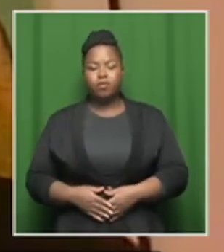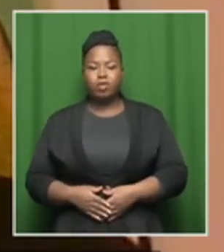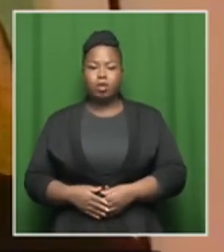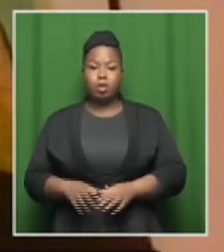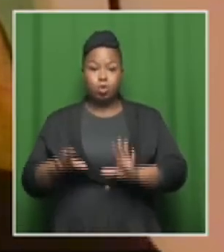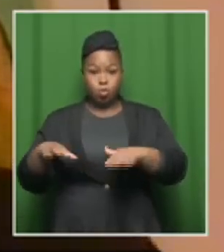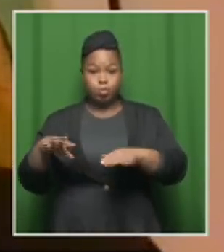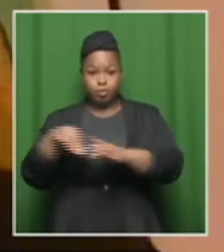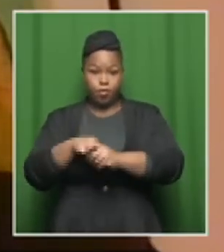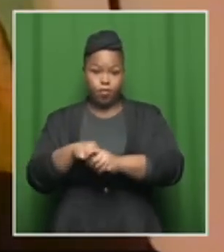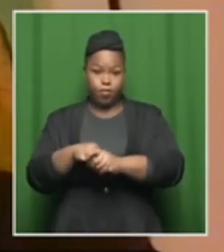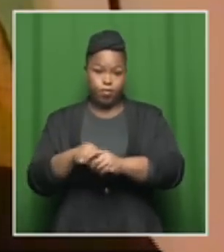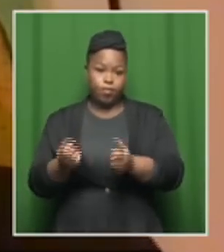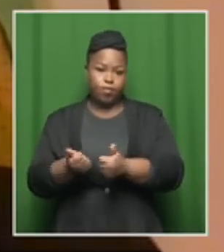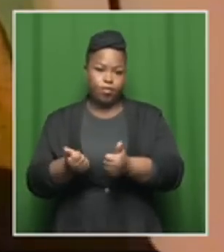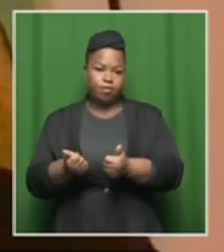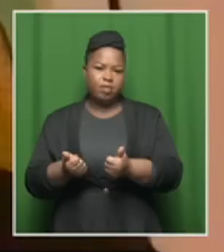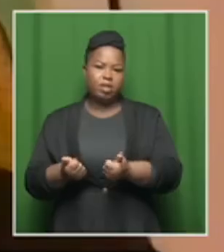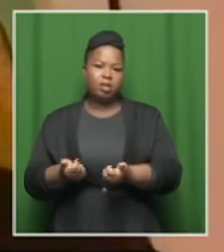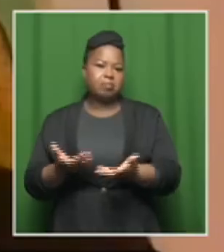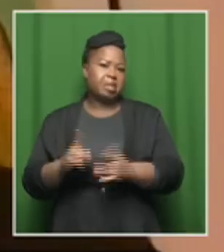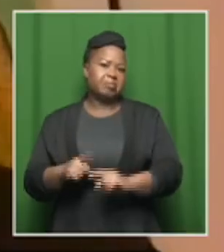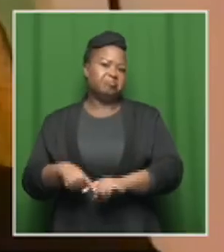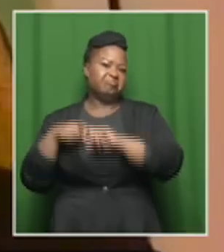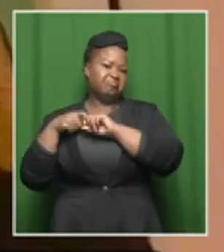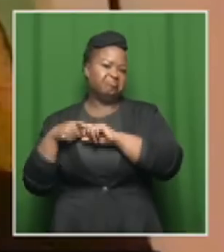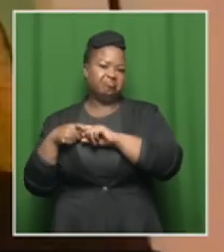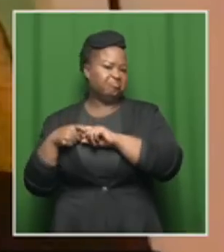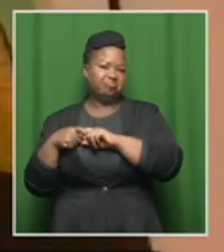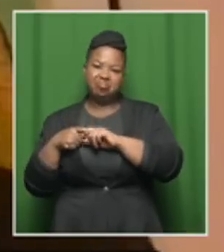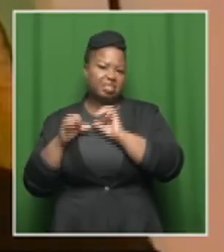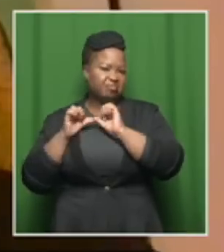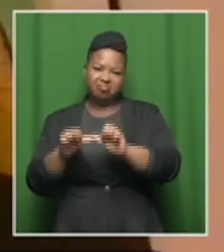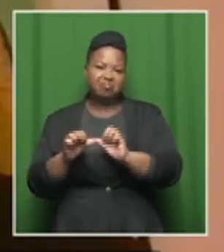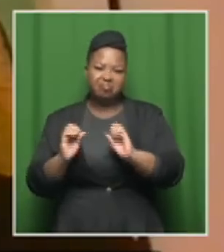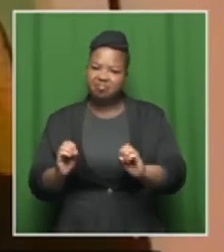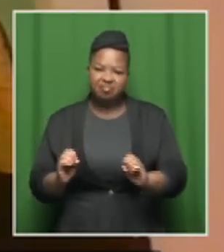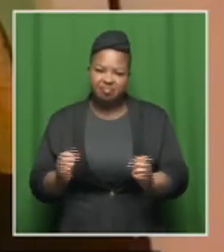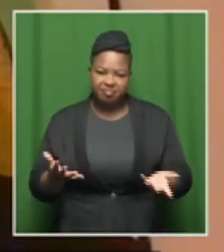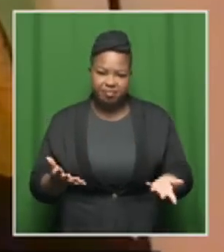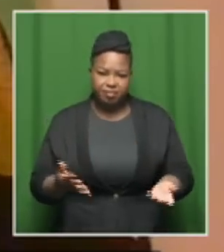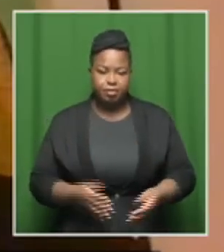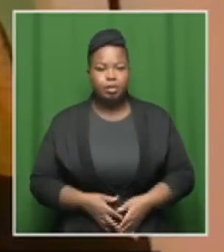groups. That has been suspended. It's not going on at the moment. And then you had the